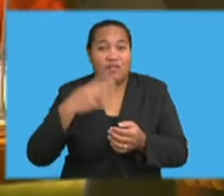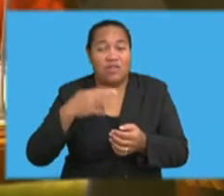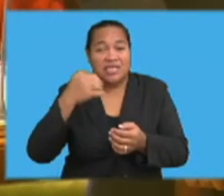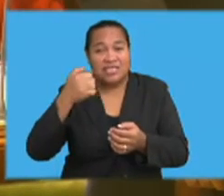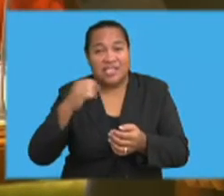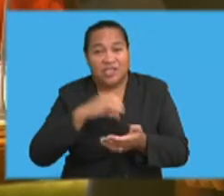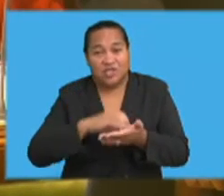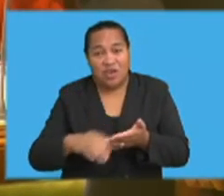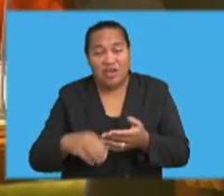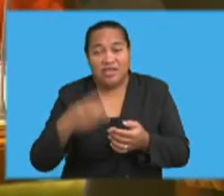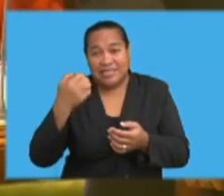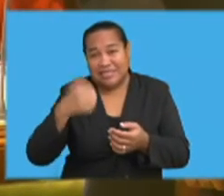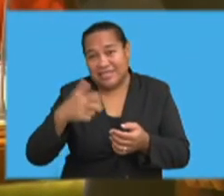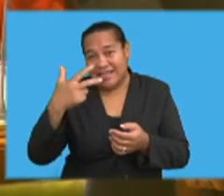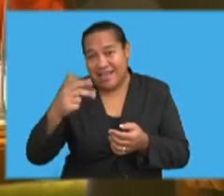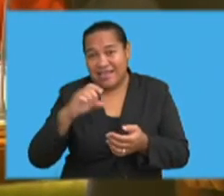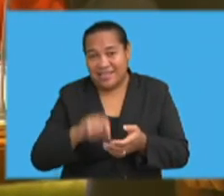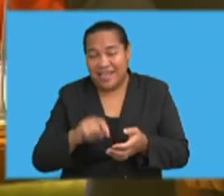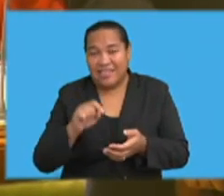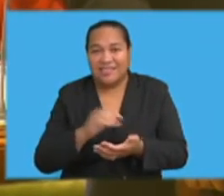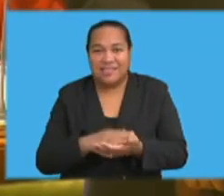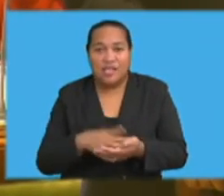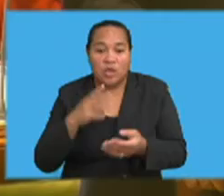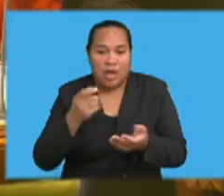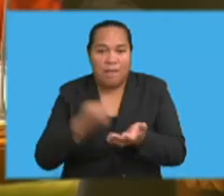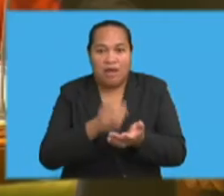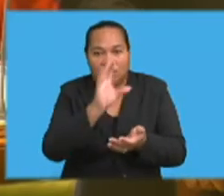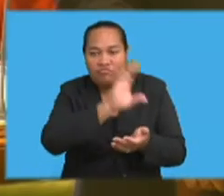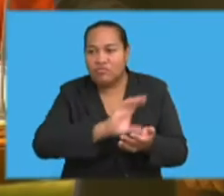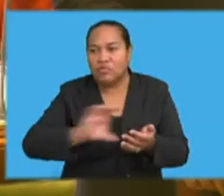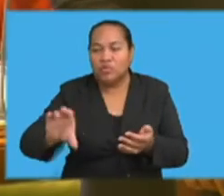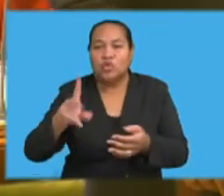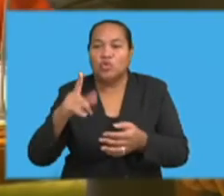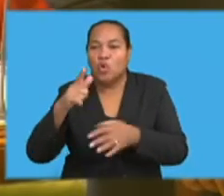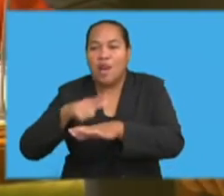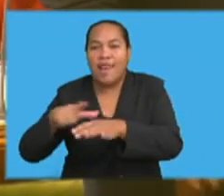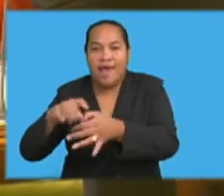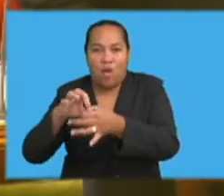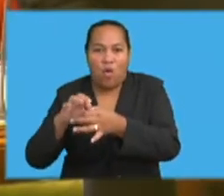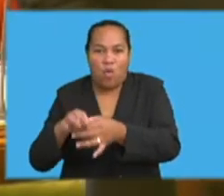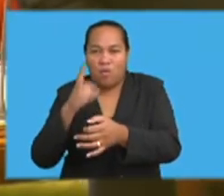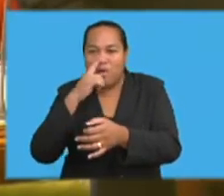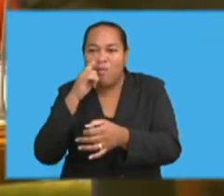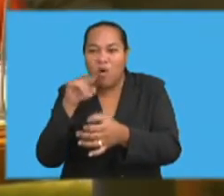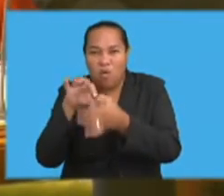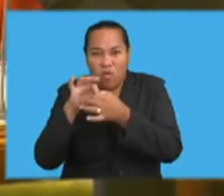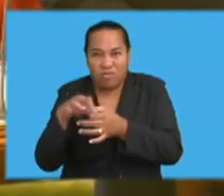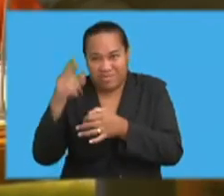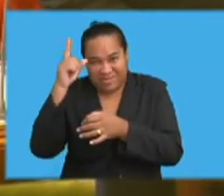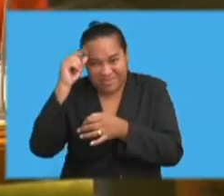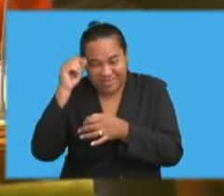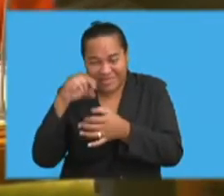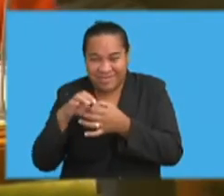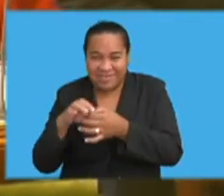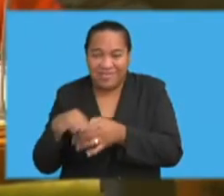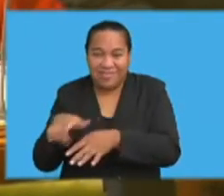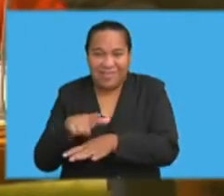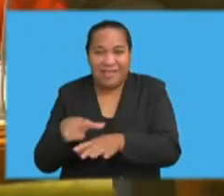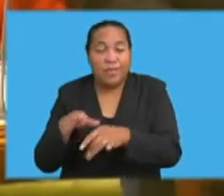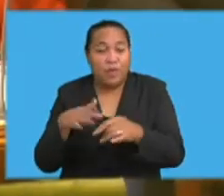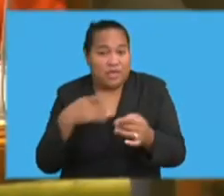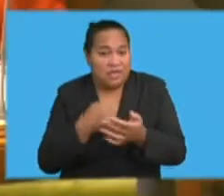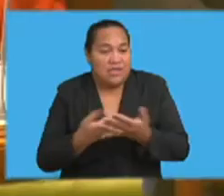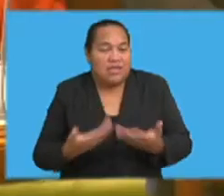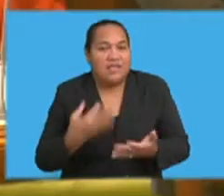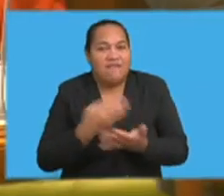$8,535,046.68 as lease proceeds for the landowners to date. This amount is expected to increase before the end of the financial year, Madam